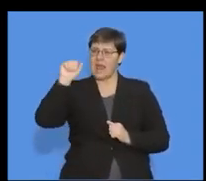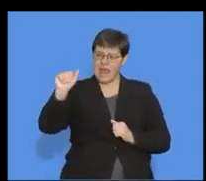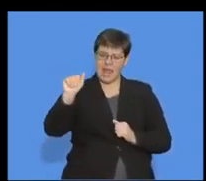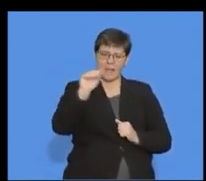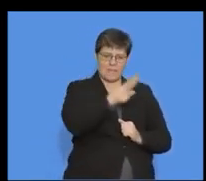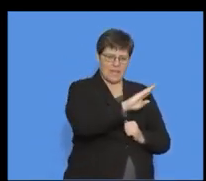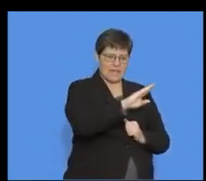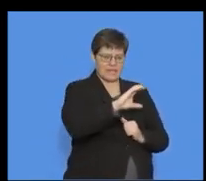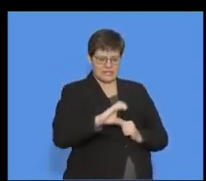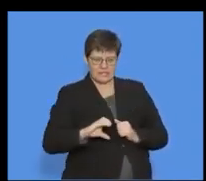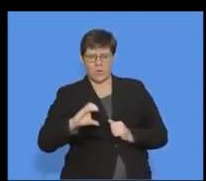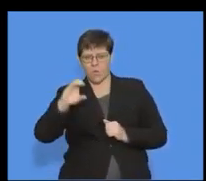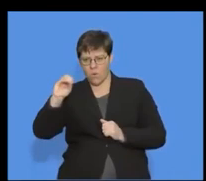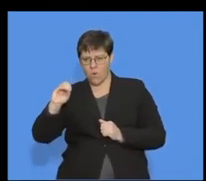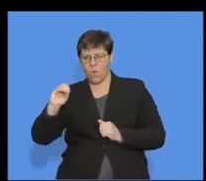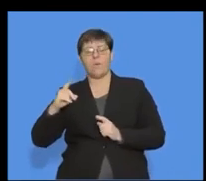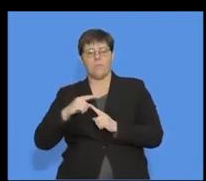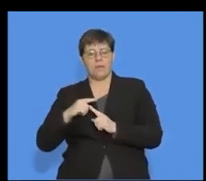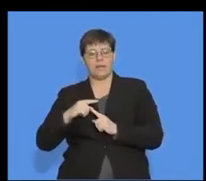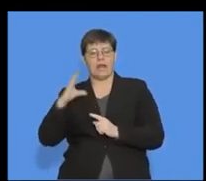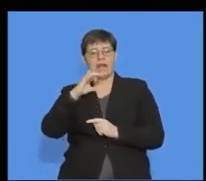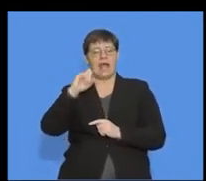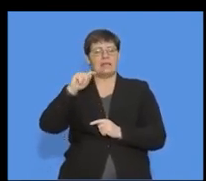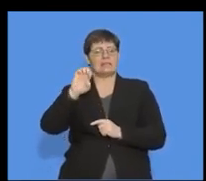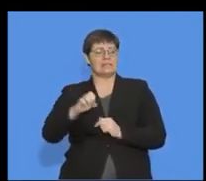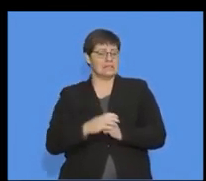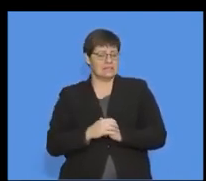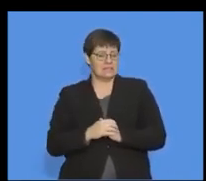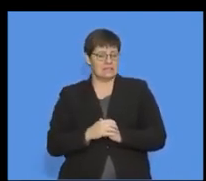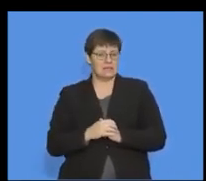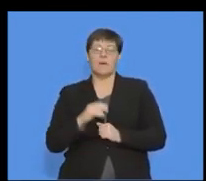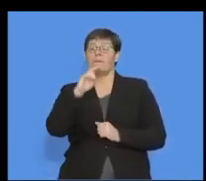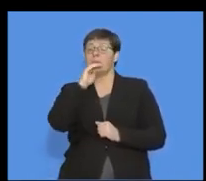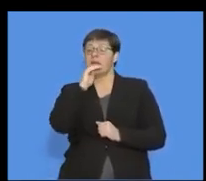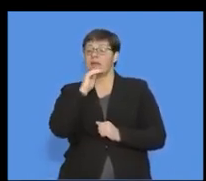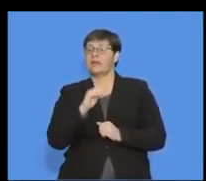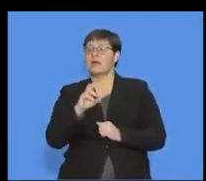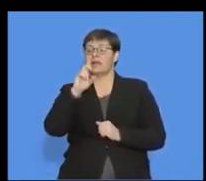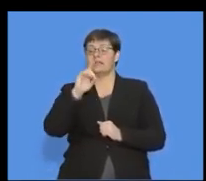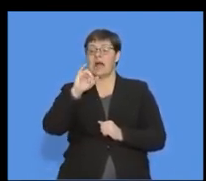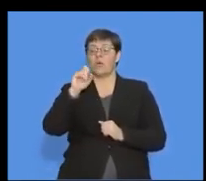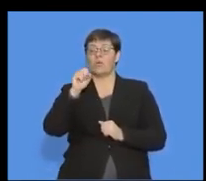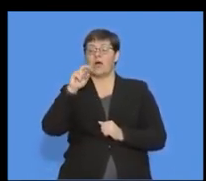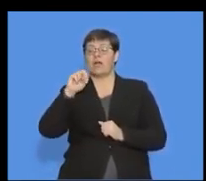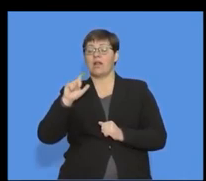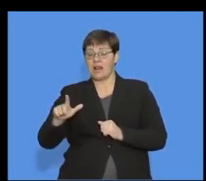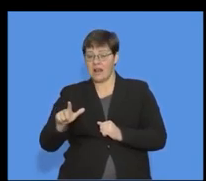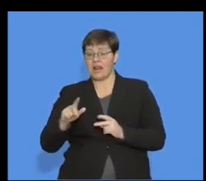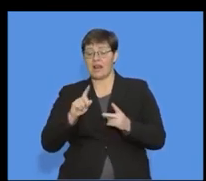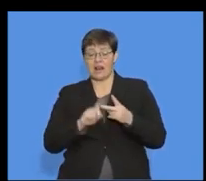ABCO a kite. So what do we know about a kite? The diagonals